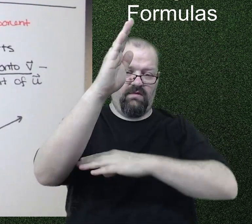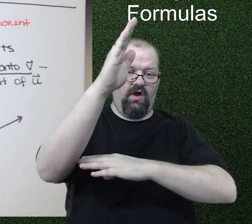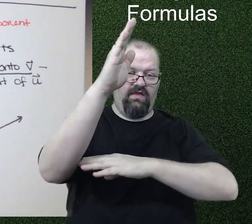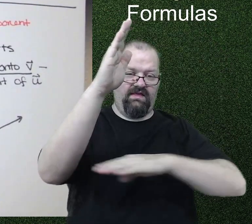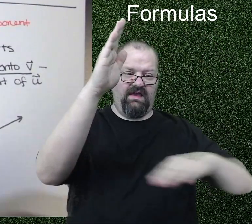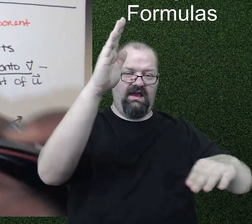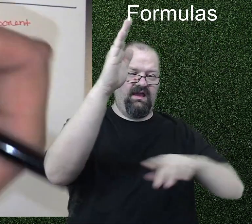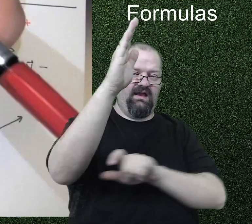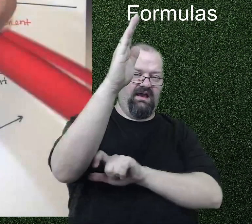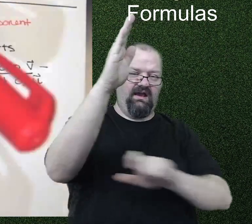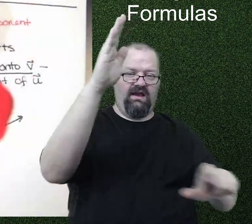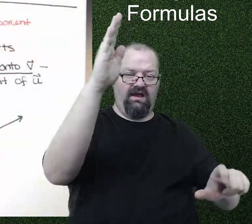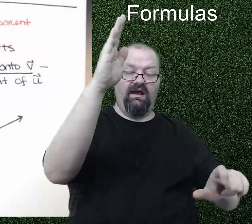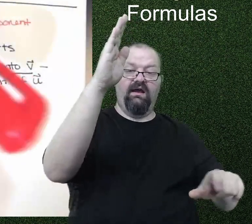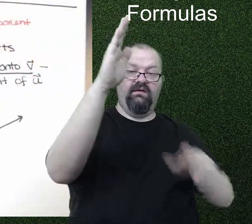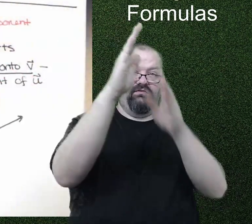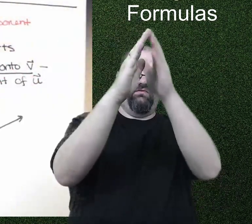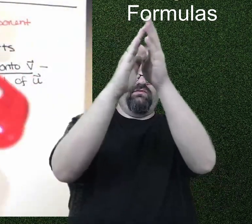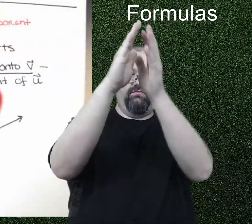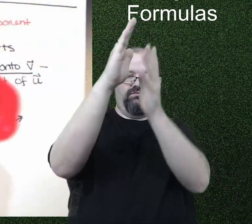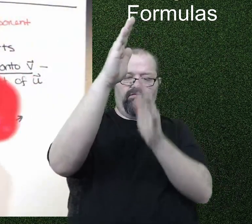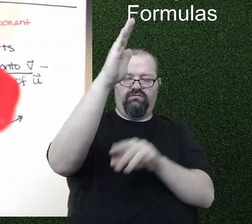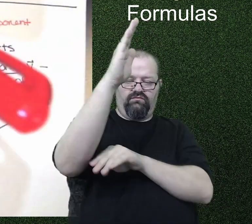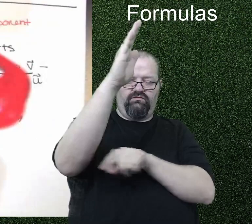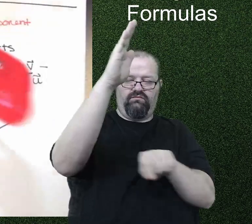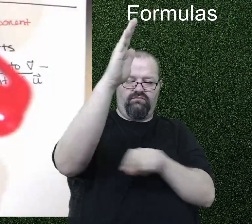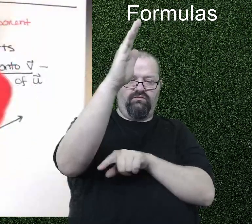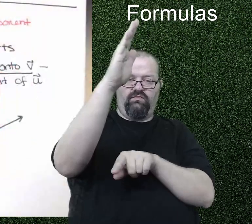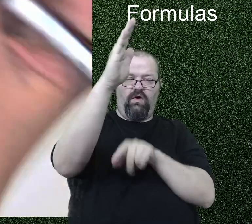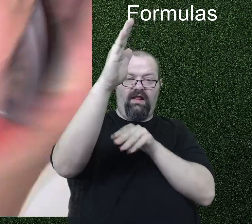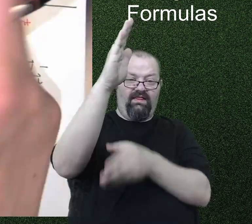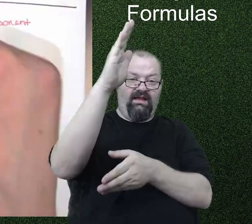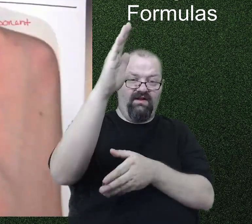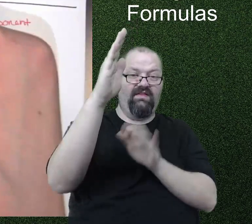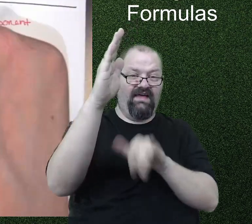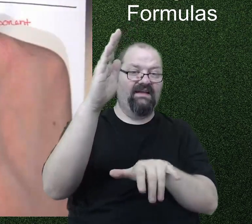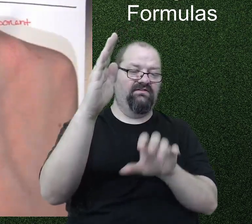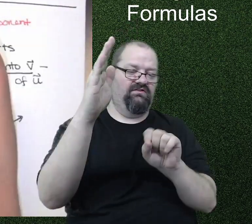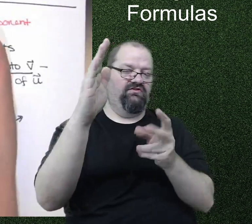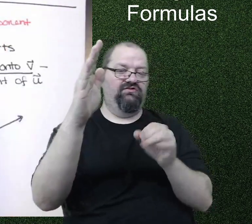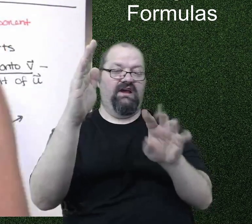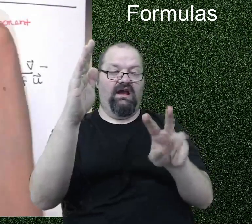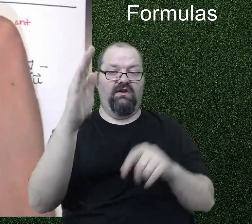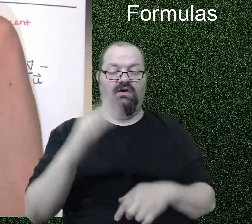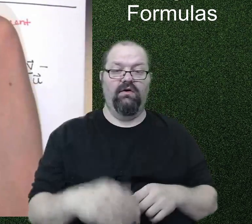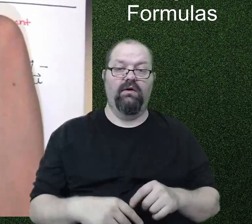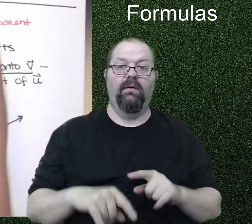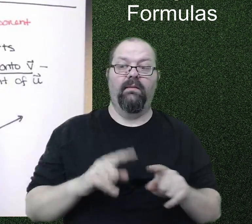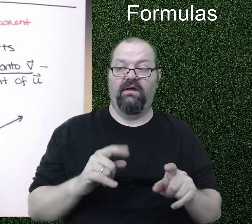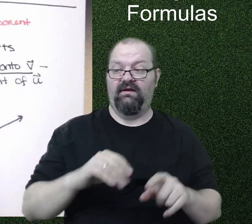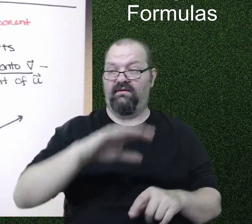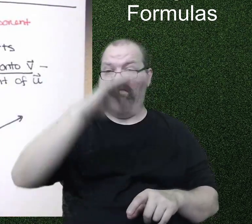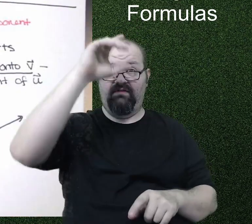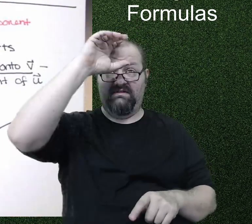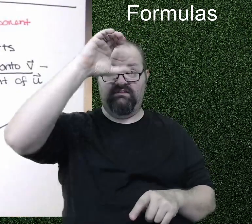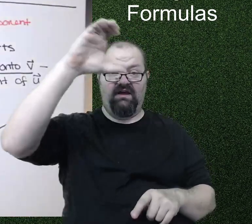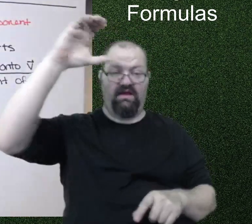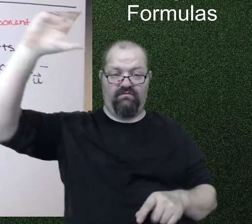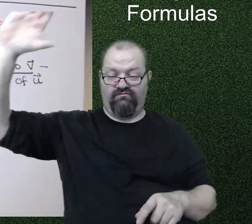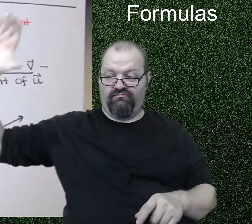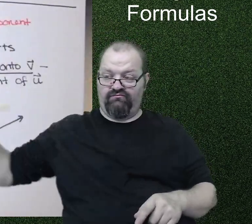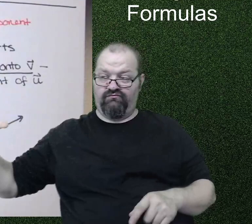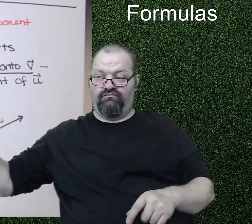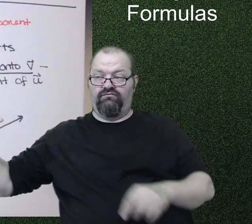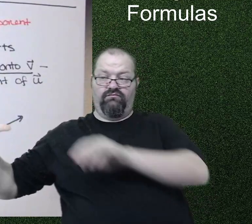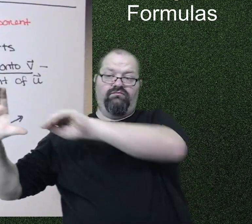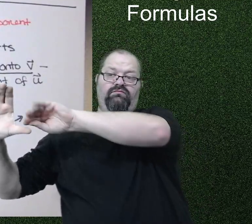this. If the sun is over here on this side, the shadow that V casts on the y-axis looks like